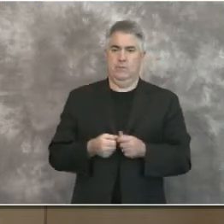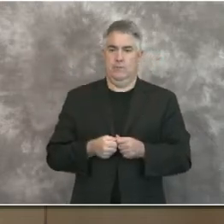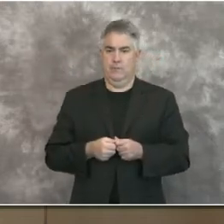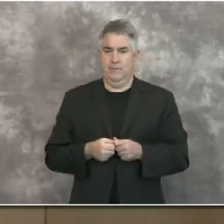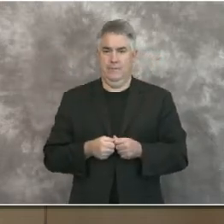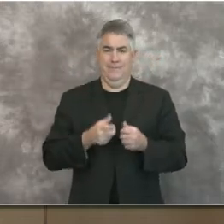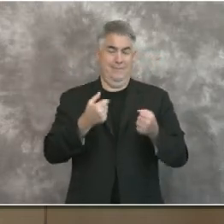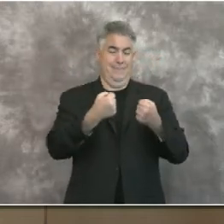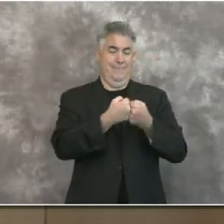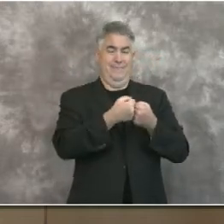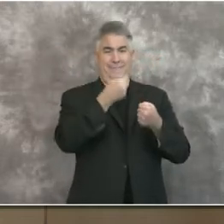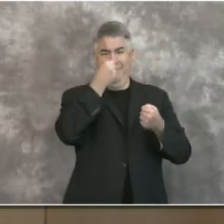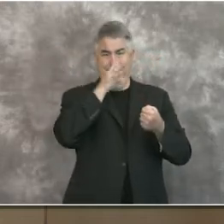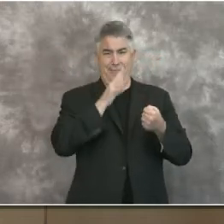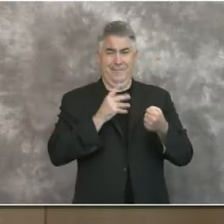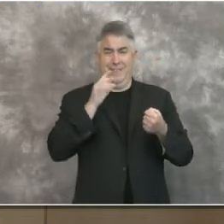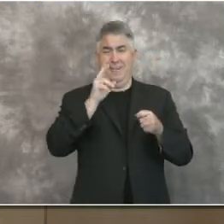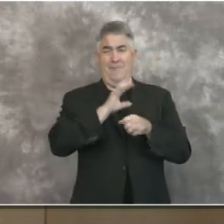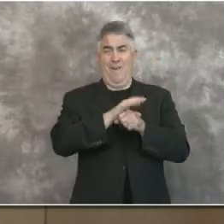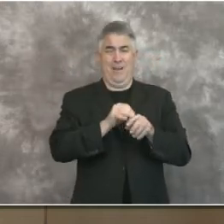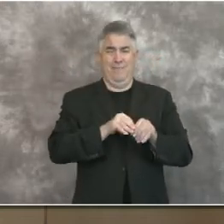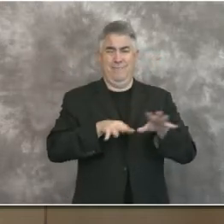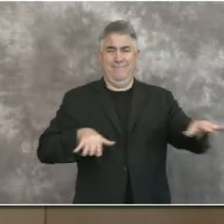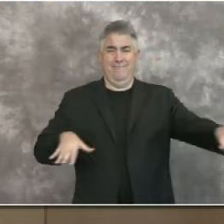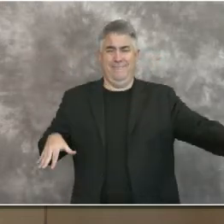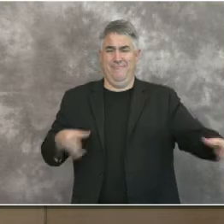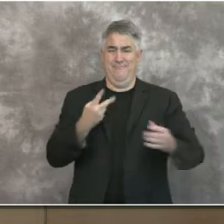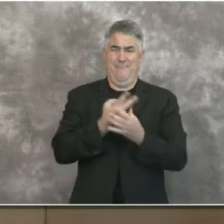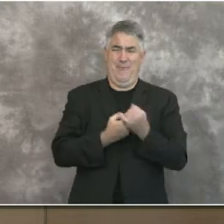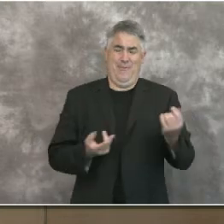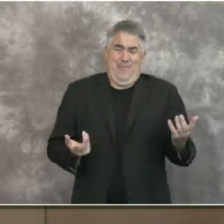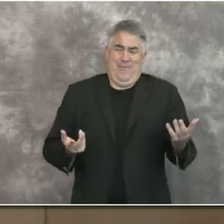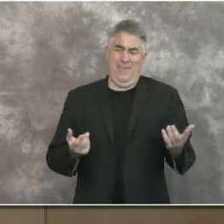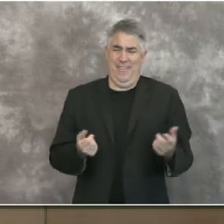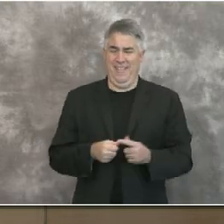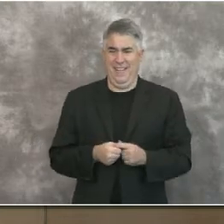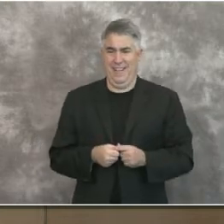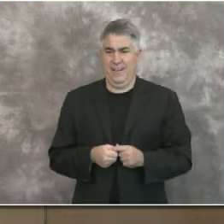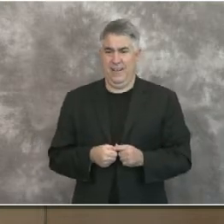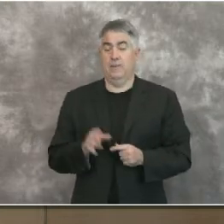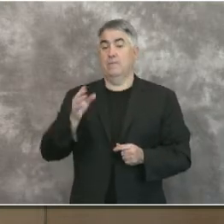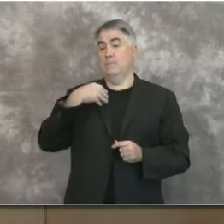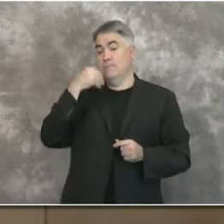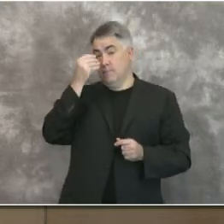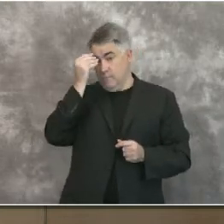So you know or recognize that the border has been